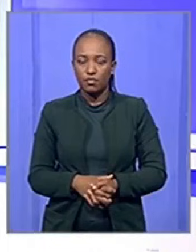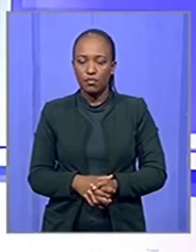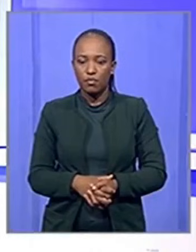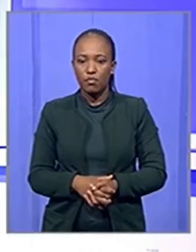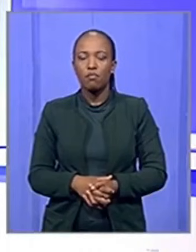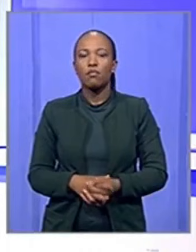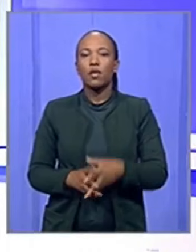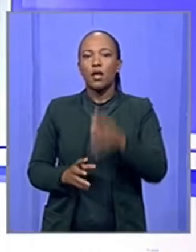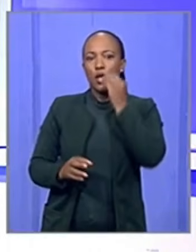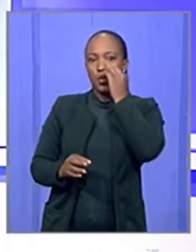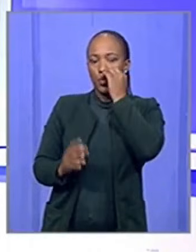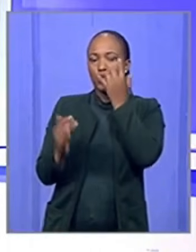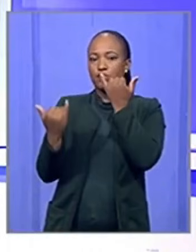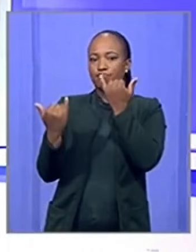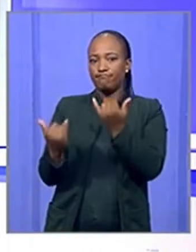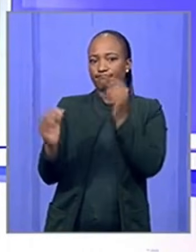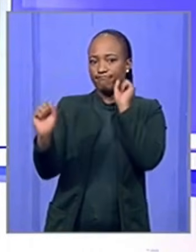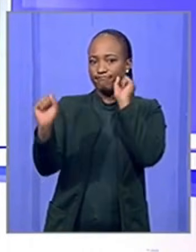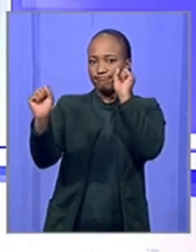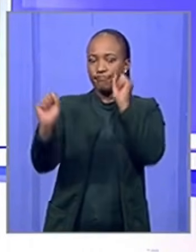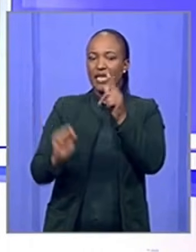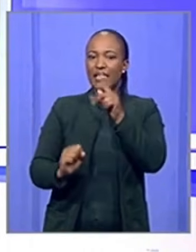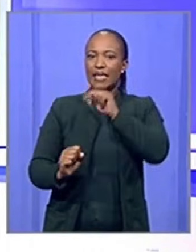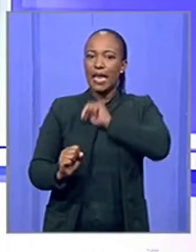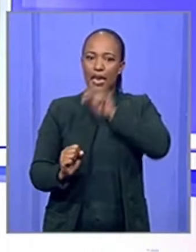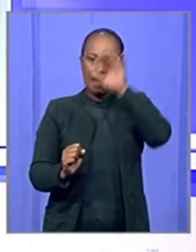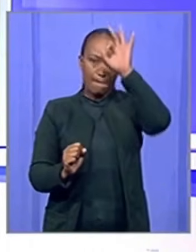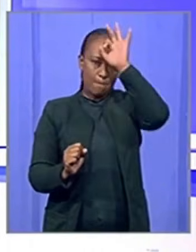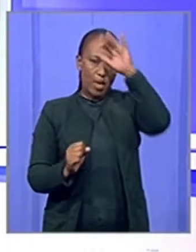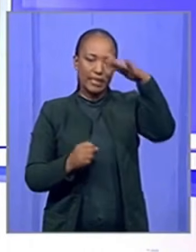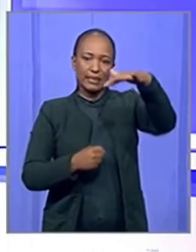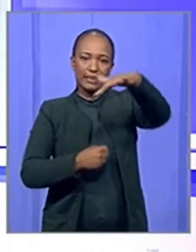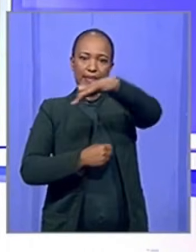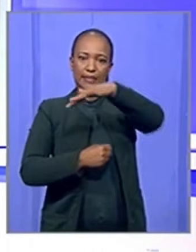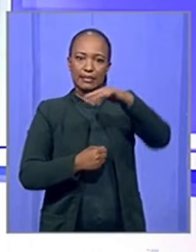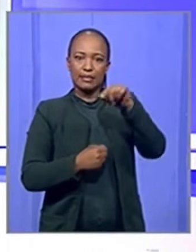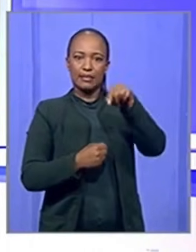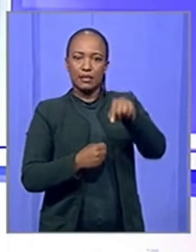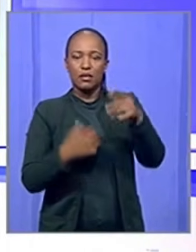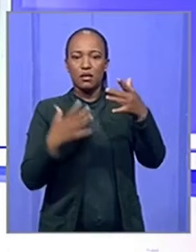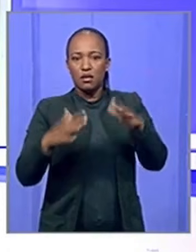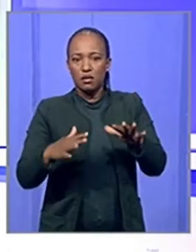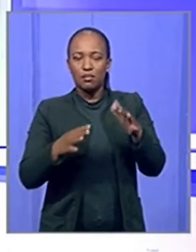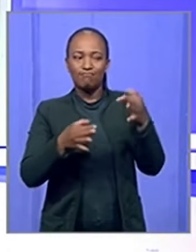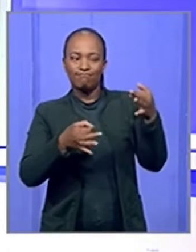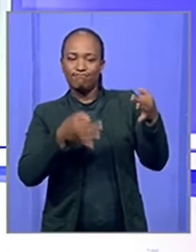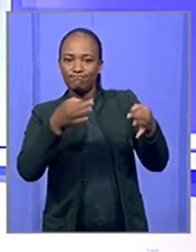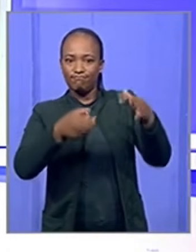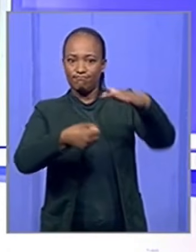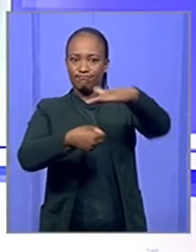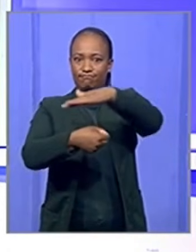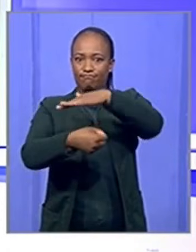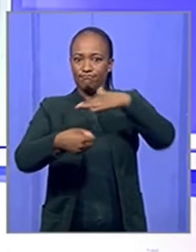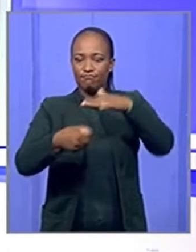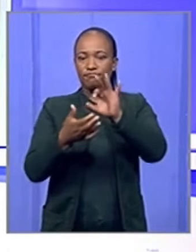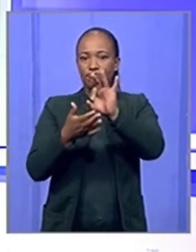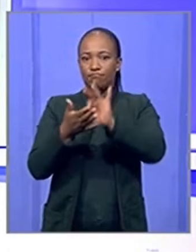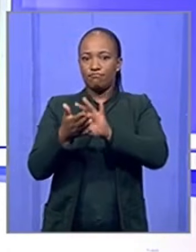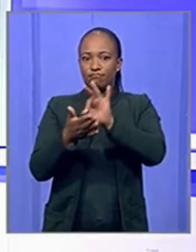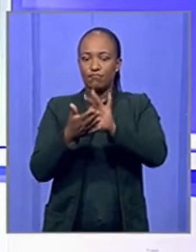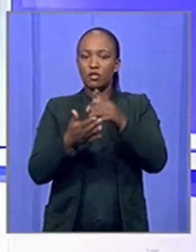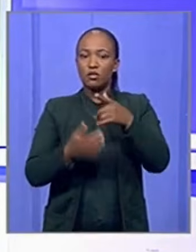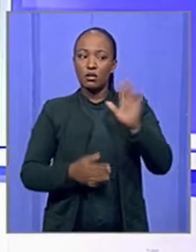Tsona re di thakgola semmuso ka tse reng bahlanka ba sepolesa profenseng ya KwaZulu-Natal ba ipileditse mekgeng ya dipolitiki le ho bonkgetheng ba ikemetseng ho ikobela